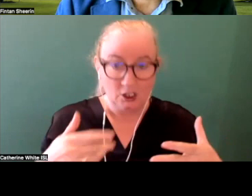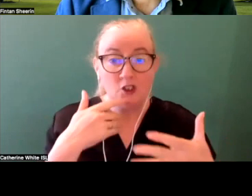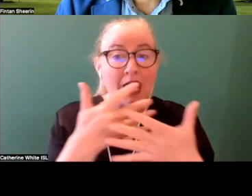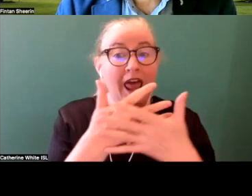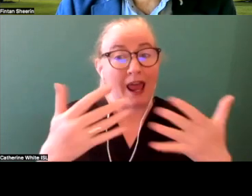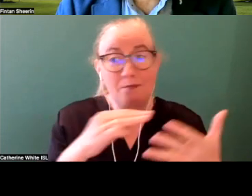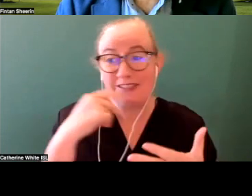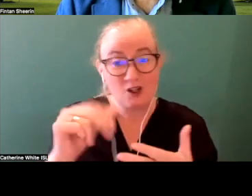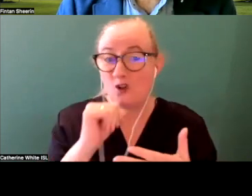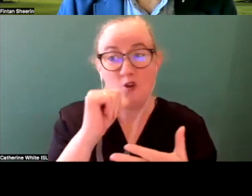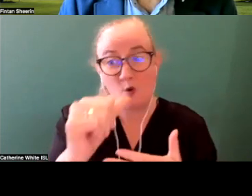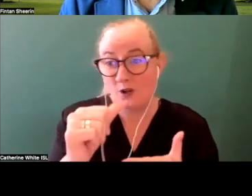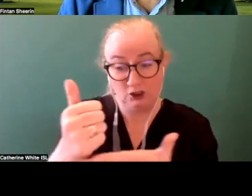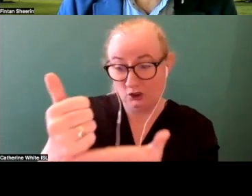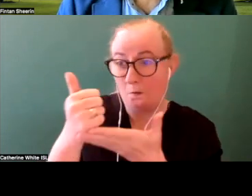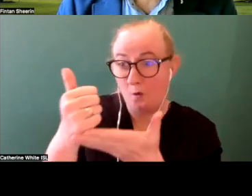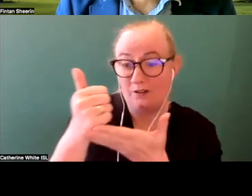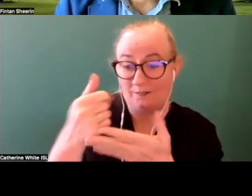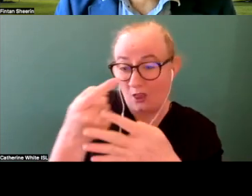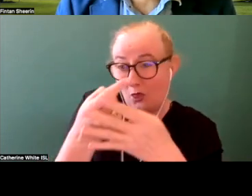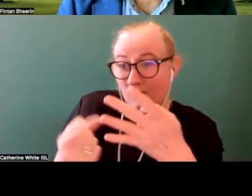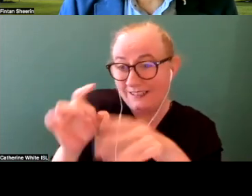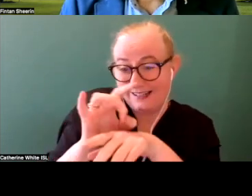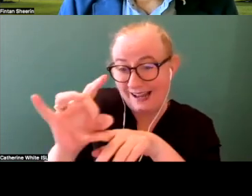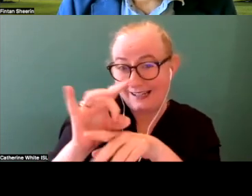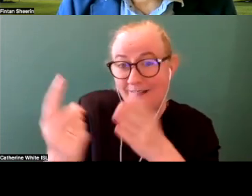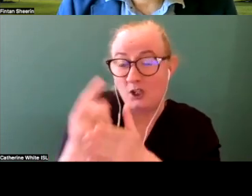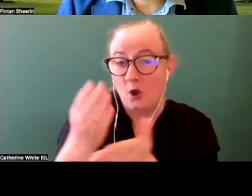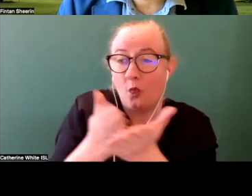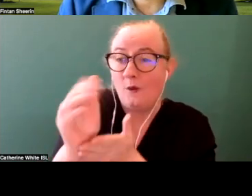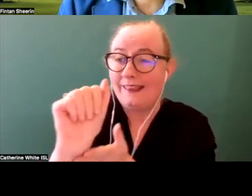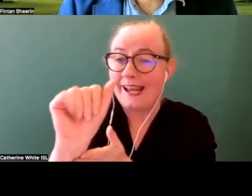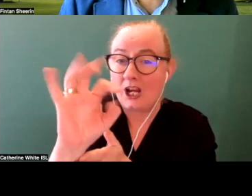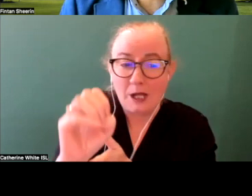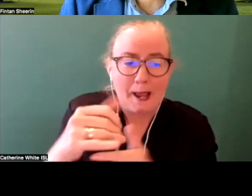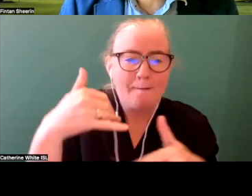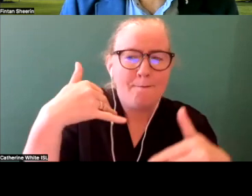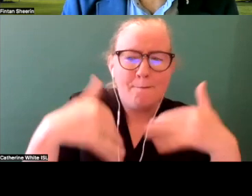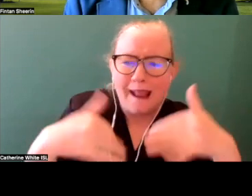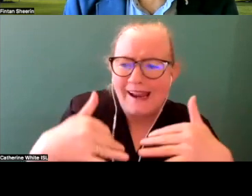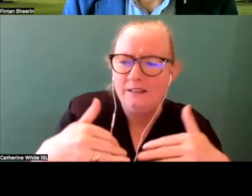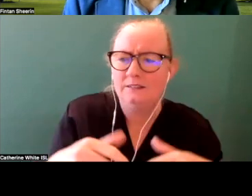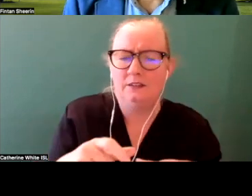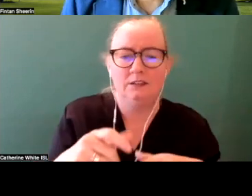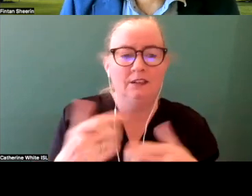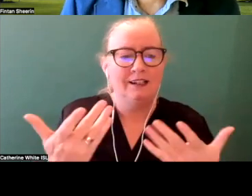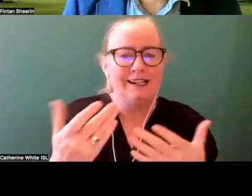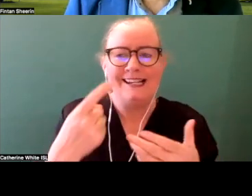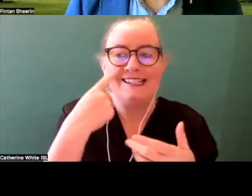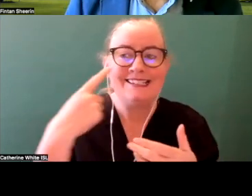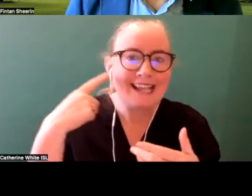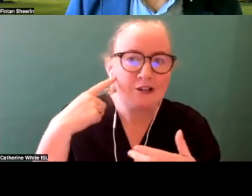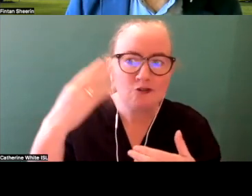no pathway to support these issues for people as they age. And even pain and chronic illness and sensory impairment, the